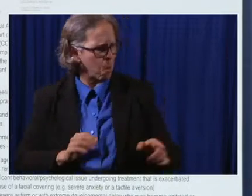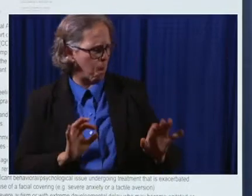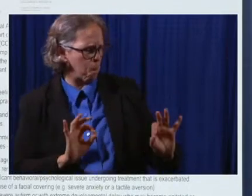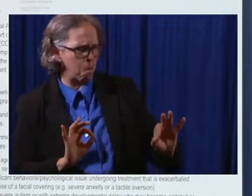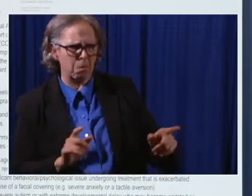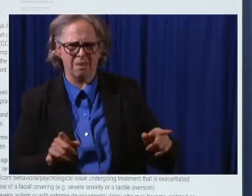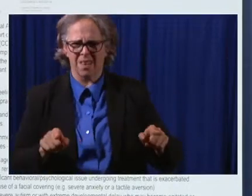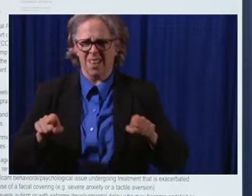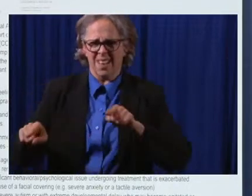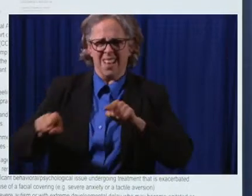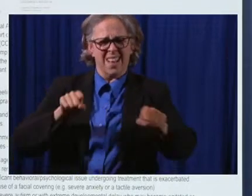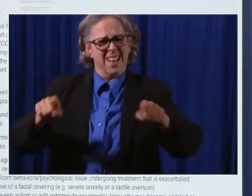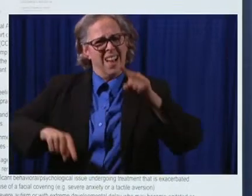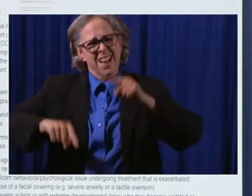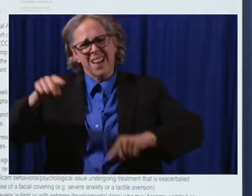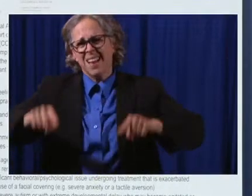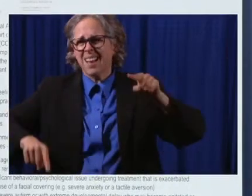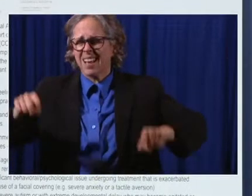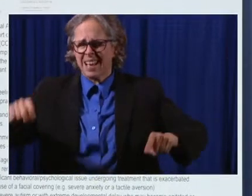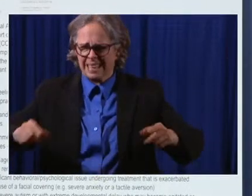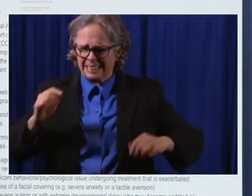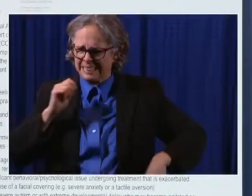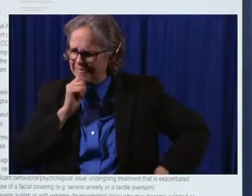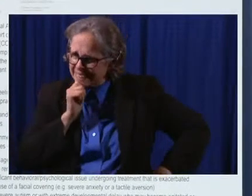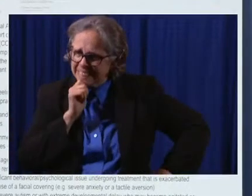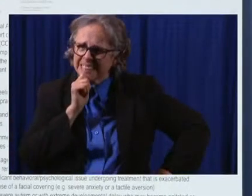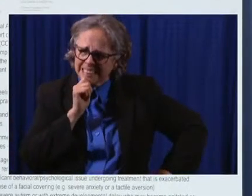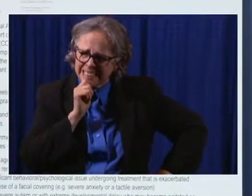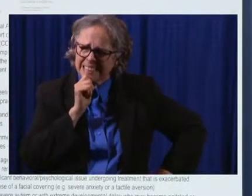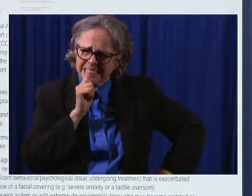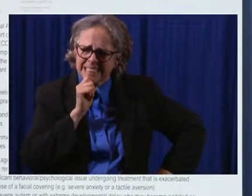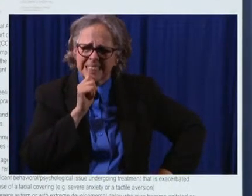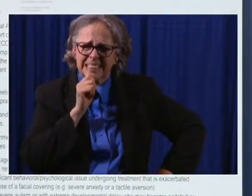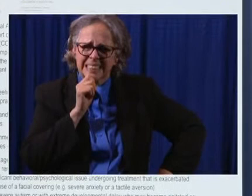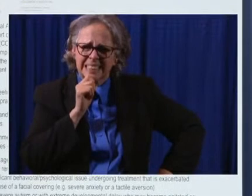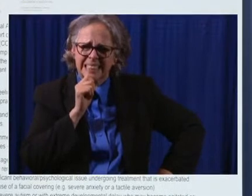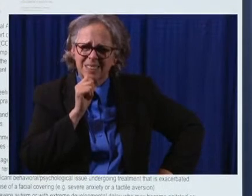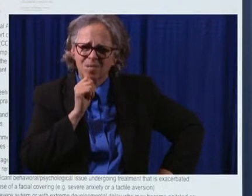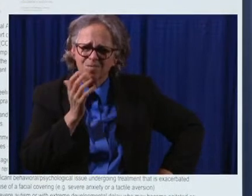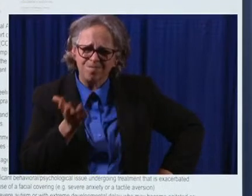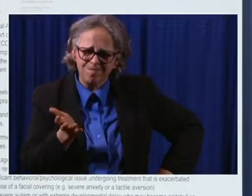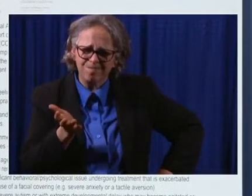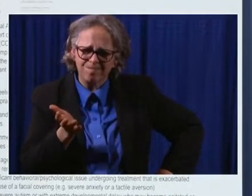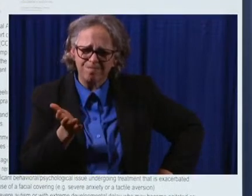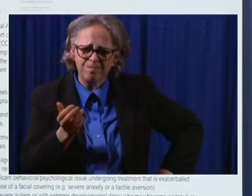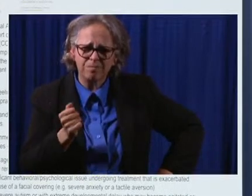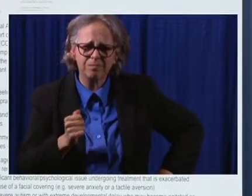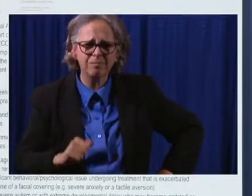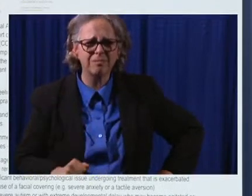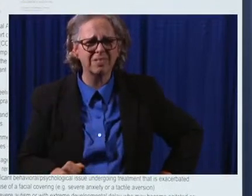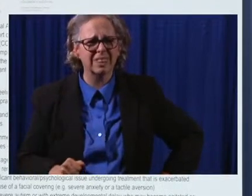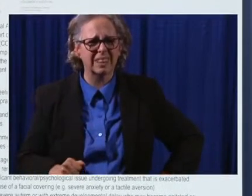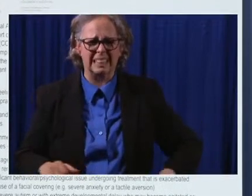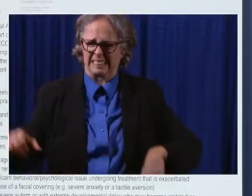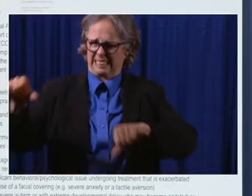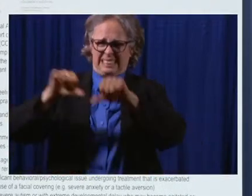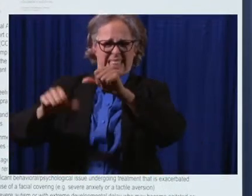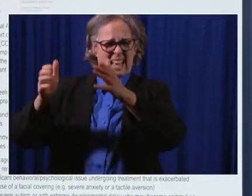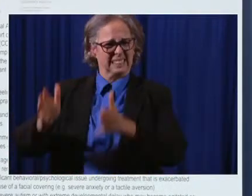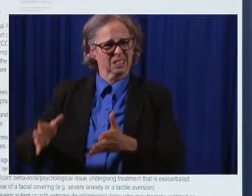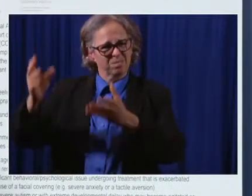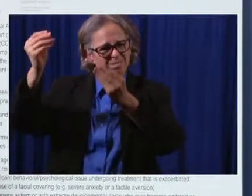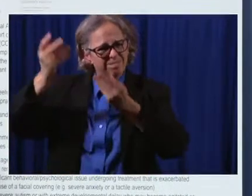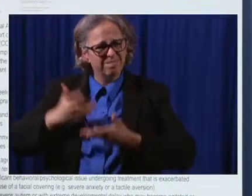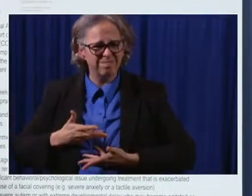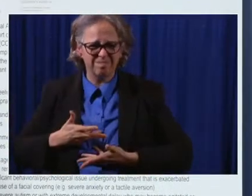spread is. The reality is, and what scientists continue to tell me, medical